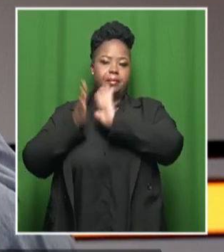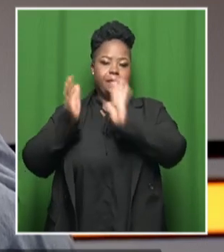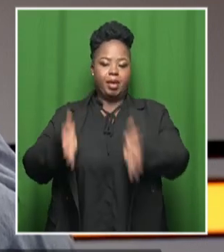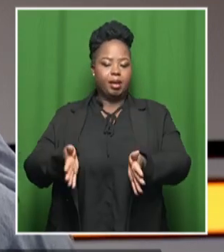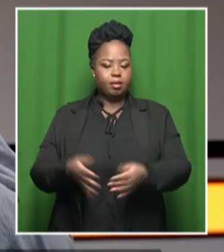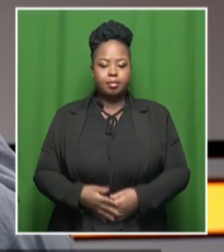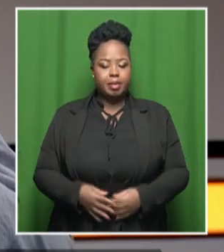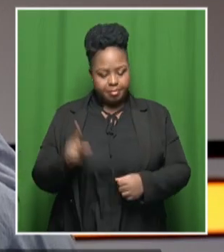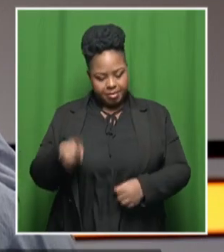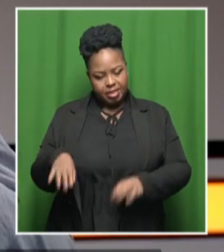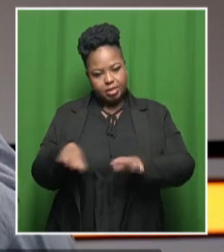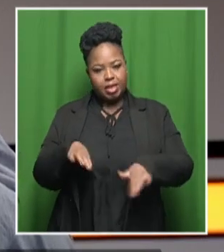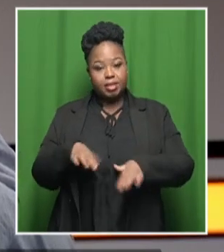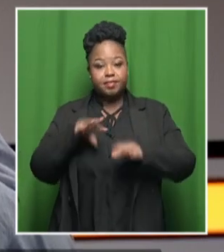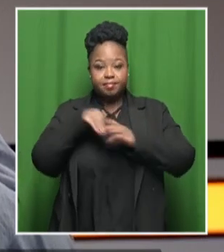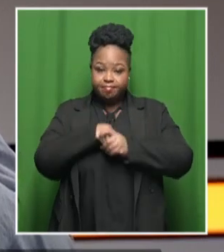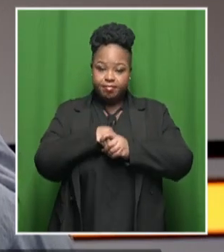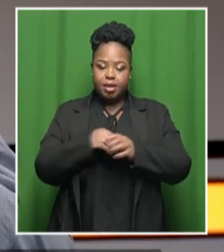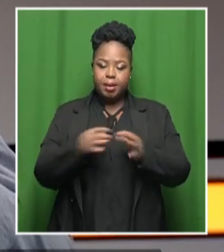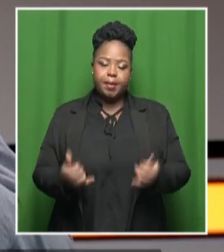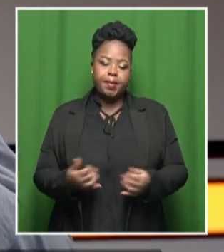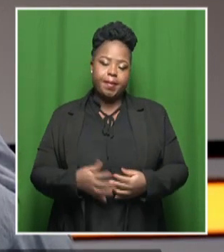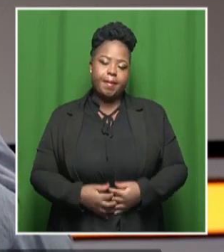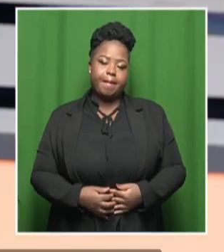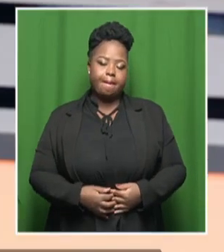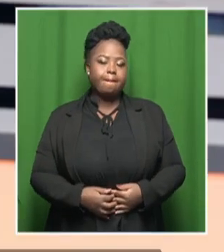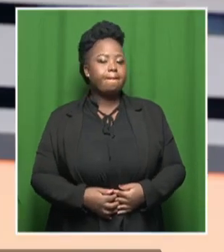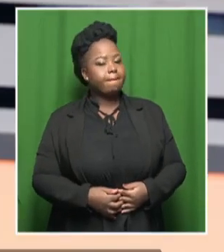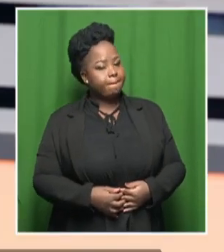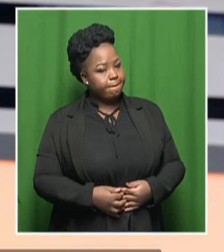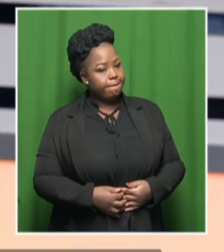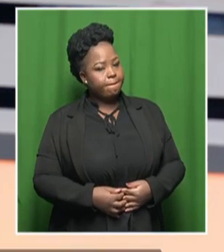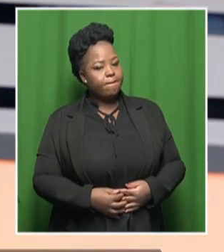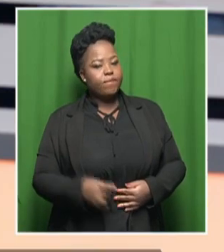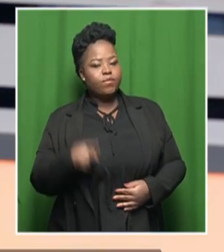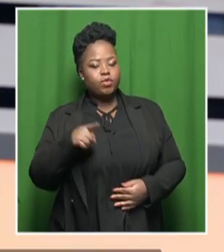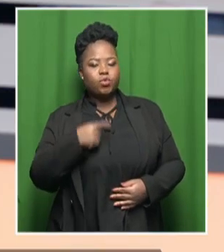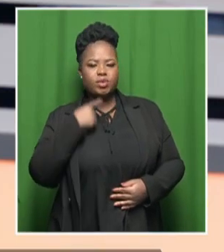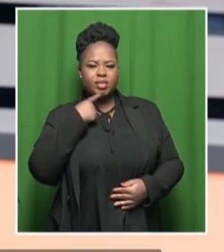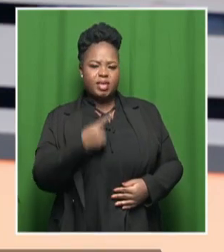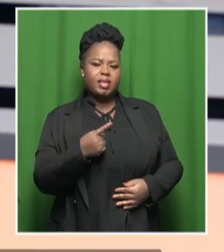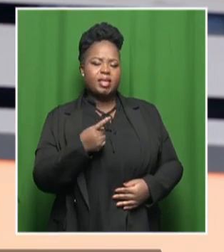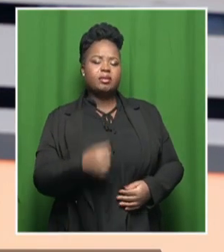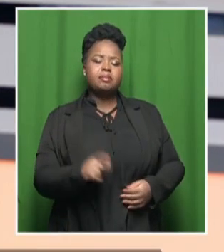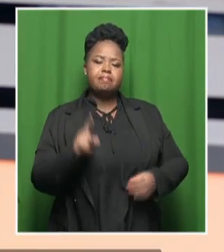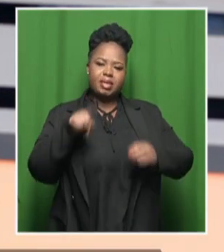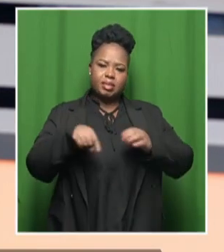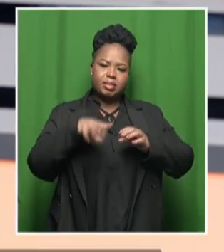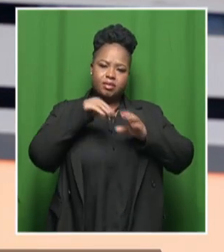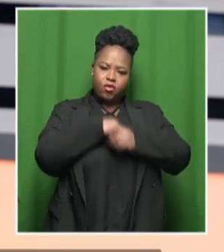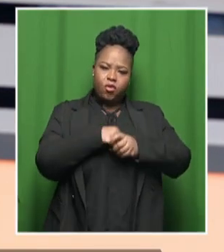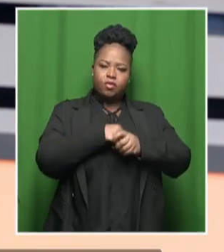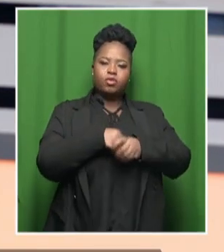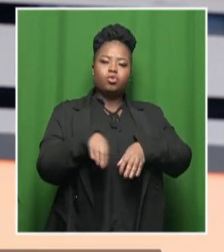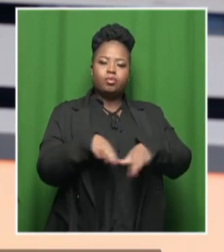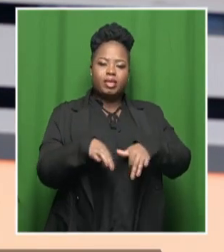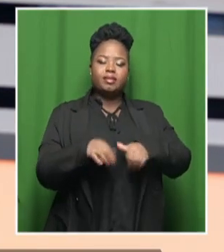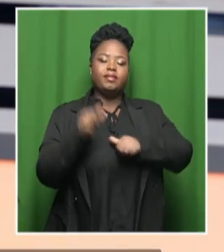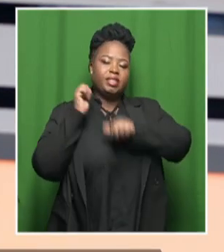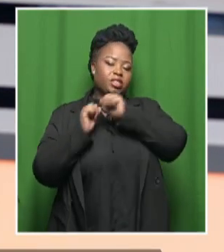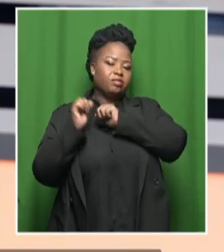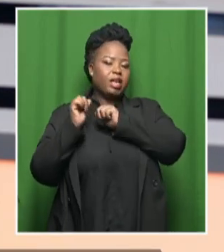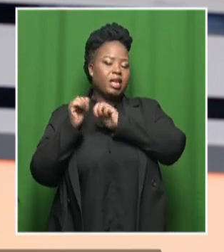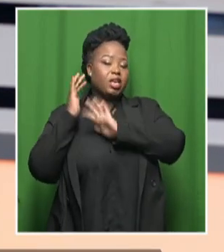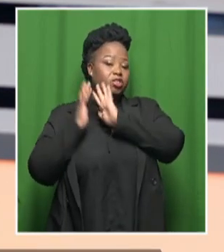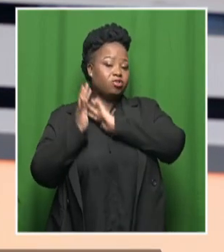of history at this point in time. Talking about being an actor in history, one of the issues as well that I think we need to speak